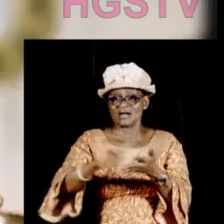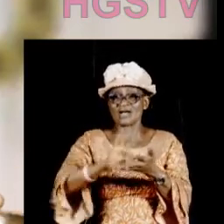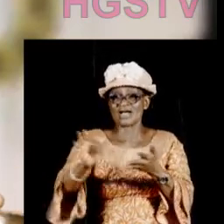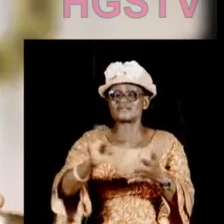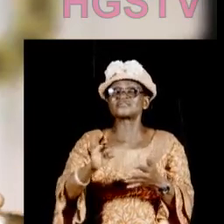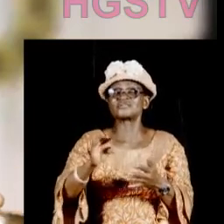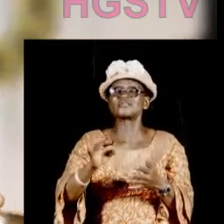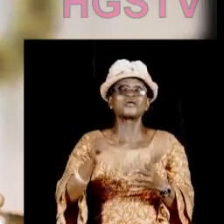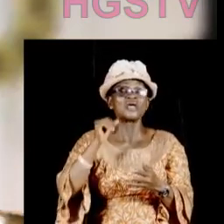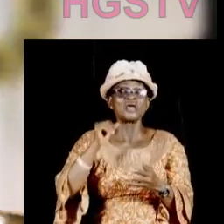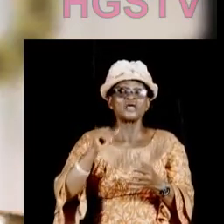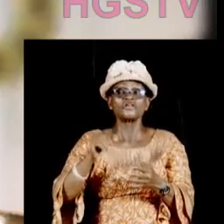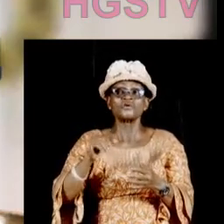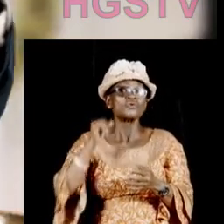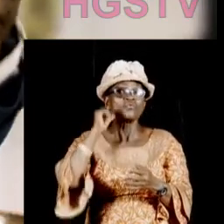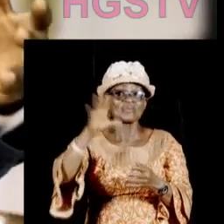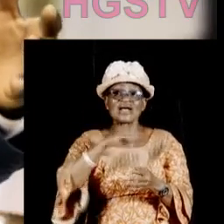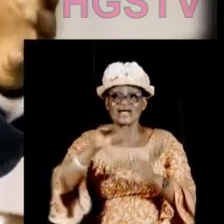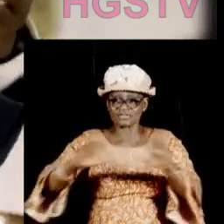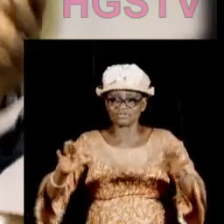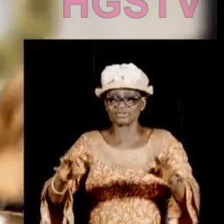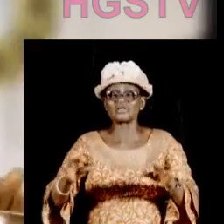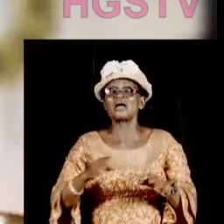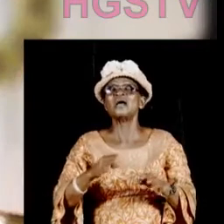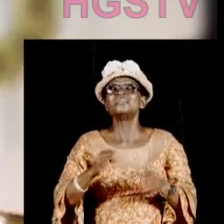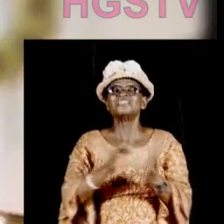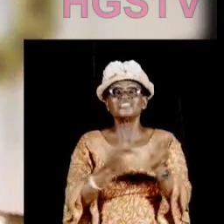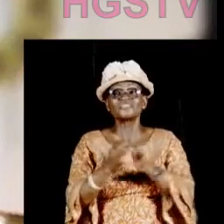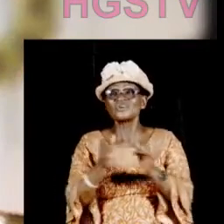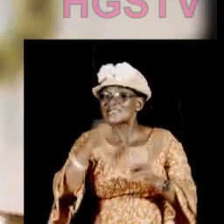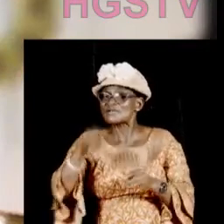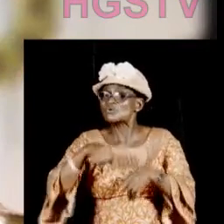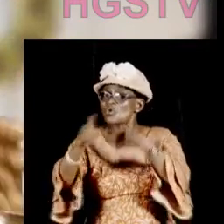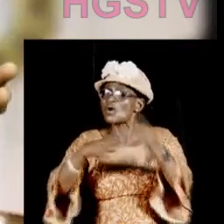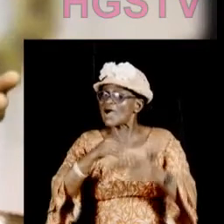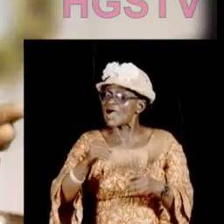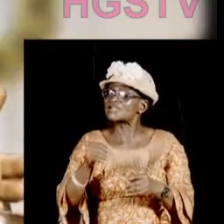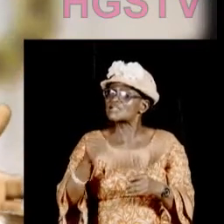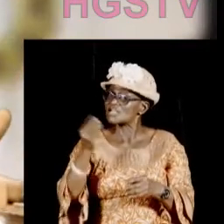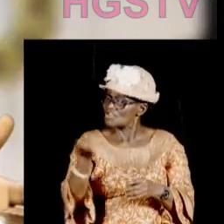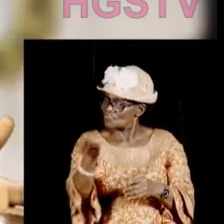wilderness. And Jesus said, go and feed the people. And